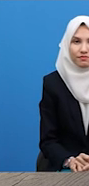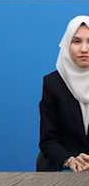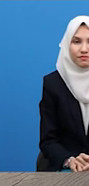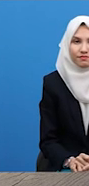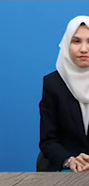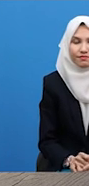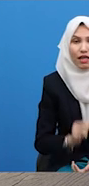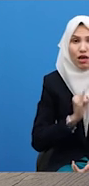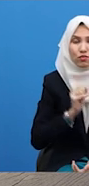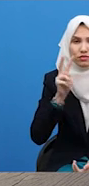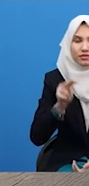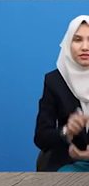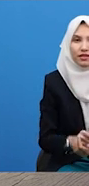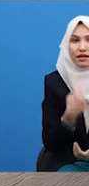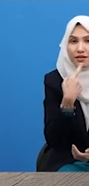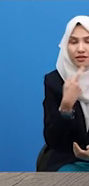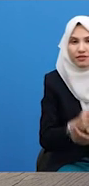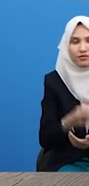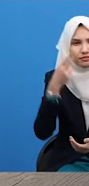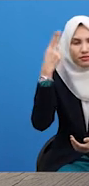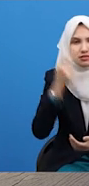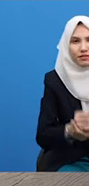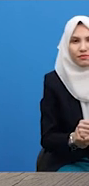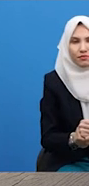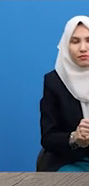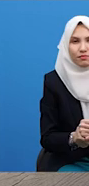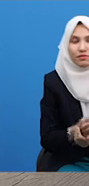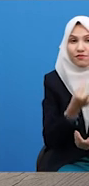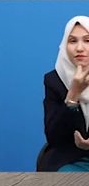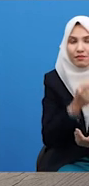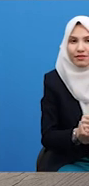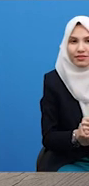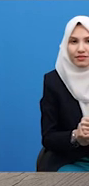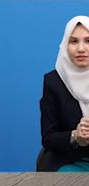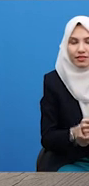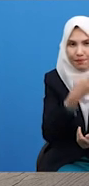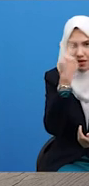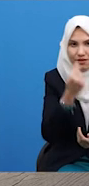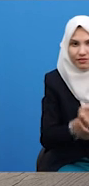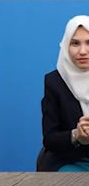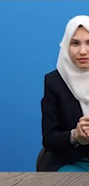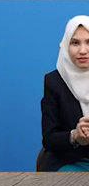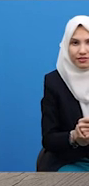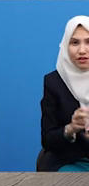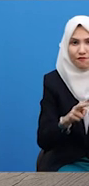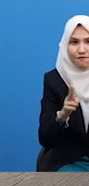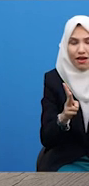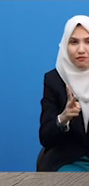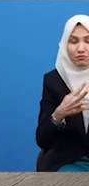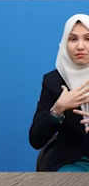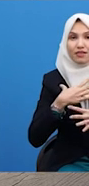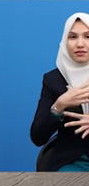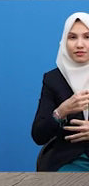I would say that history is my most favorite subject because it is very